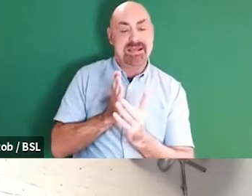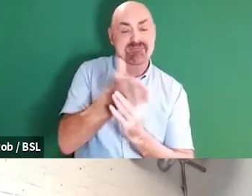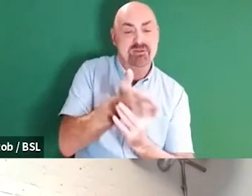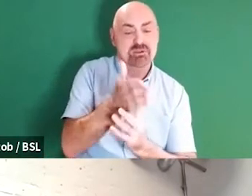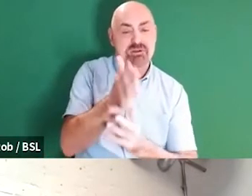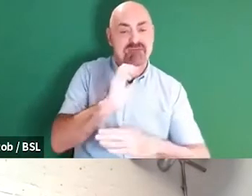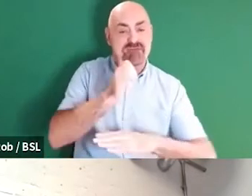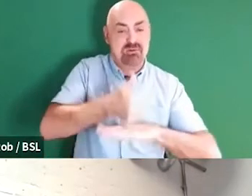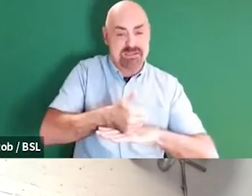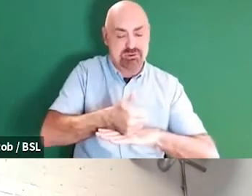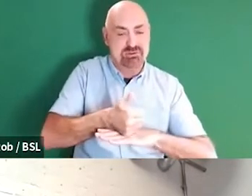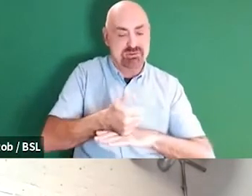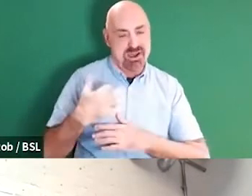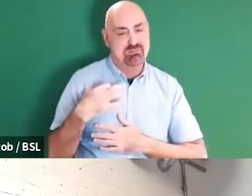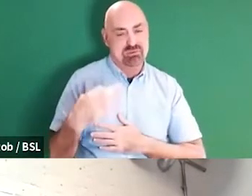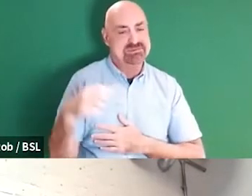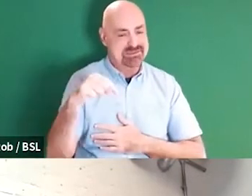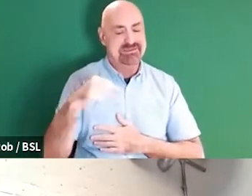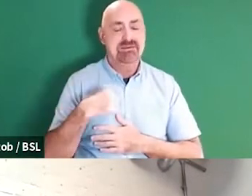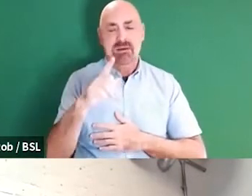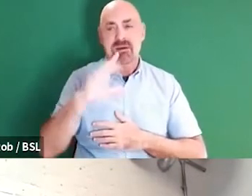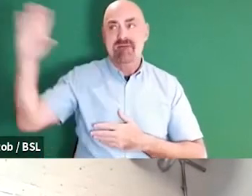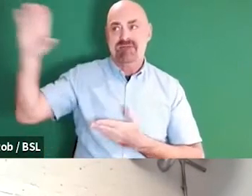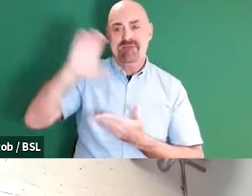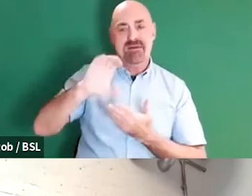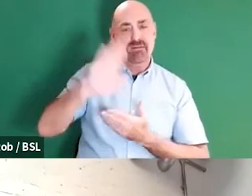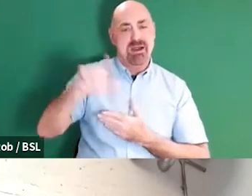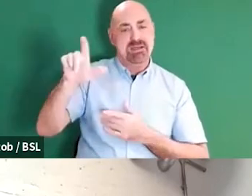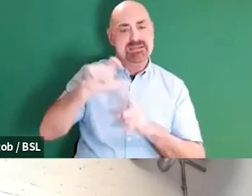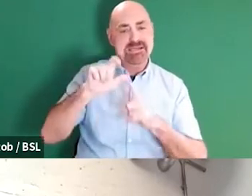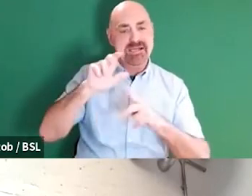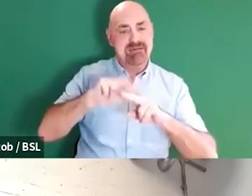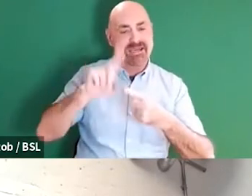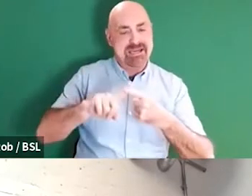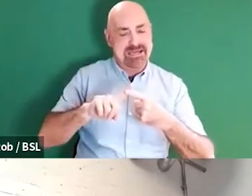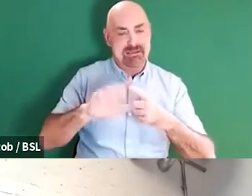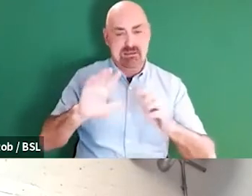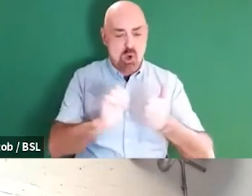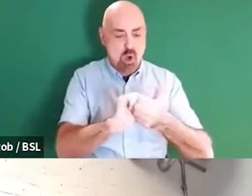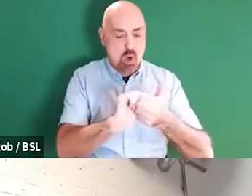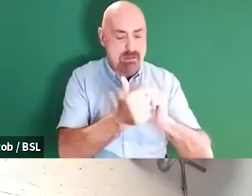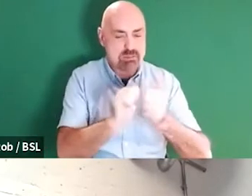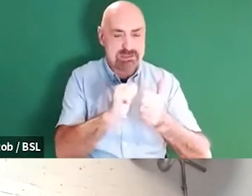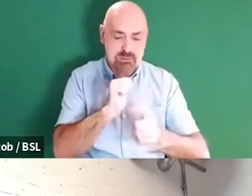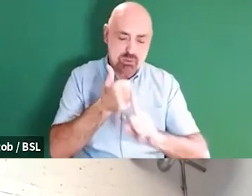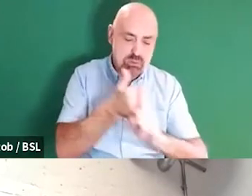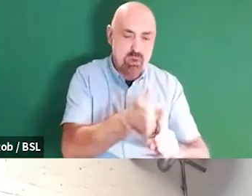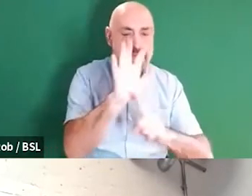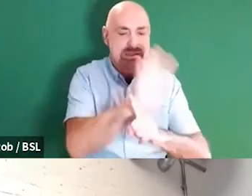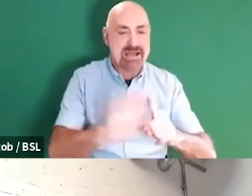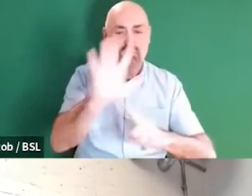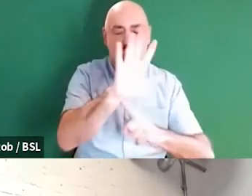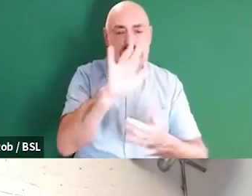colleagues today, and as you'll have heard, we're funded by the DFE to collaborate with and support the National Centre for Family